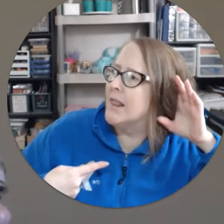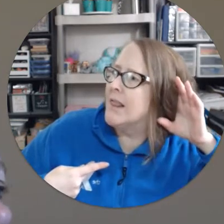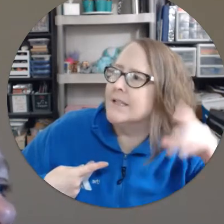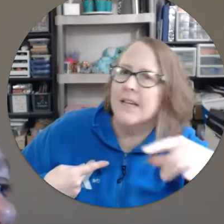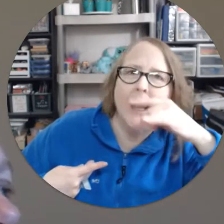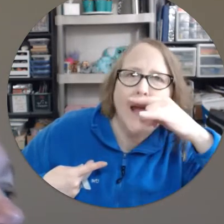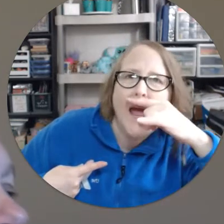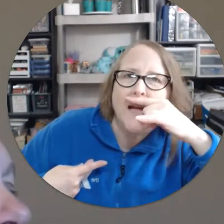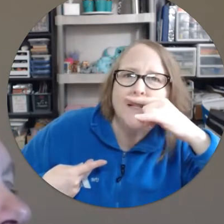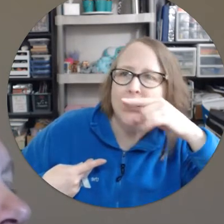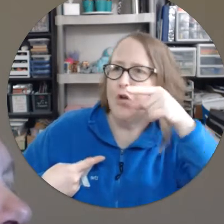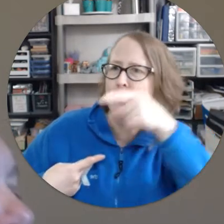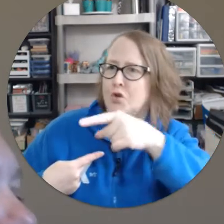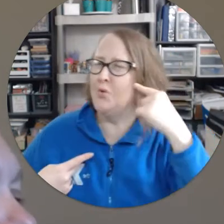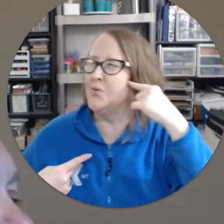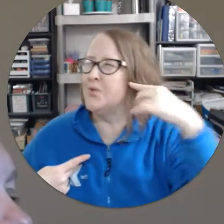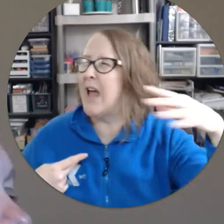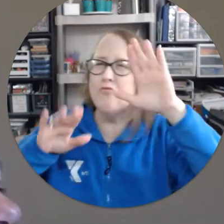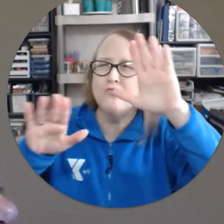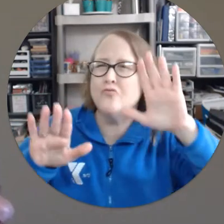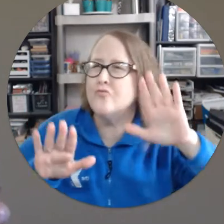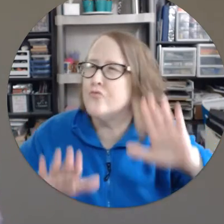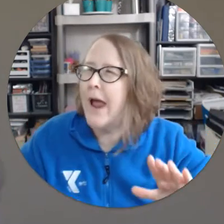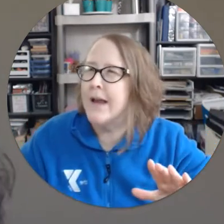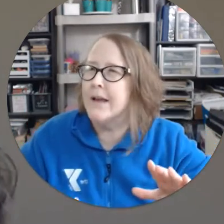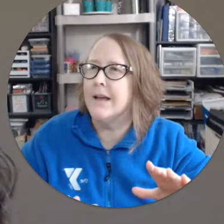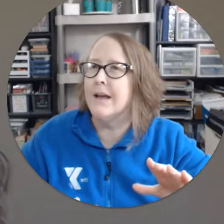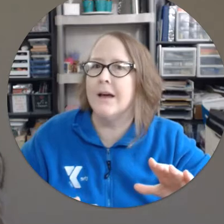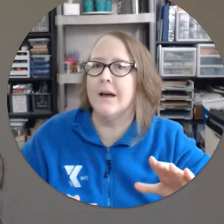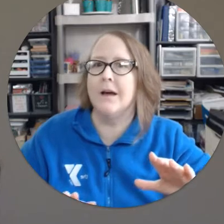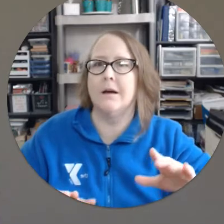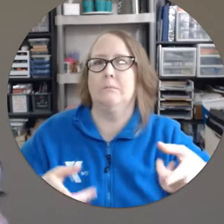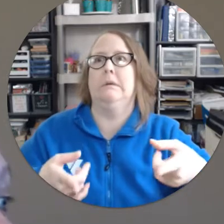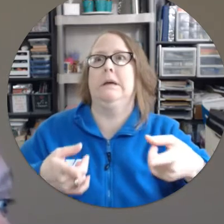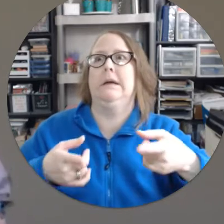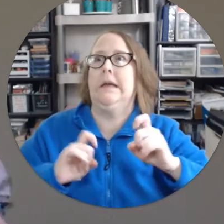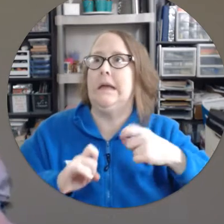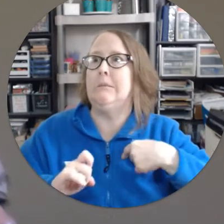kids, you sound great, but give me